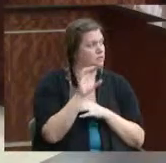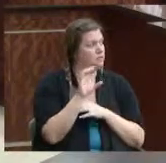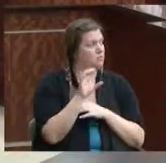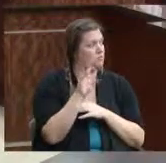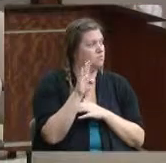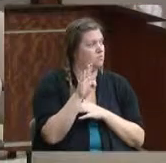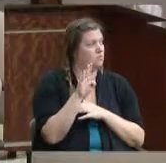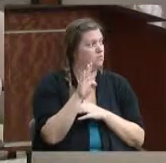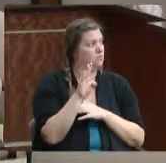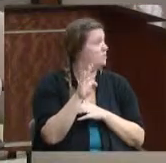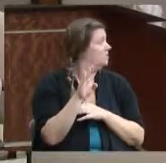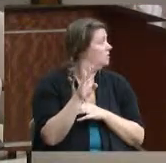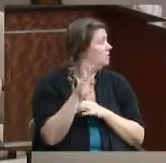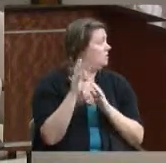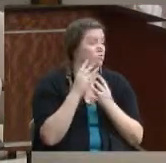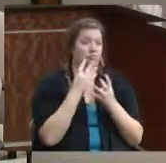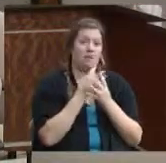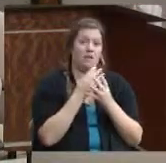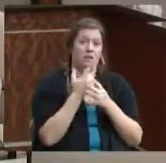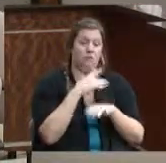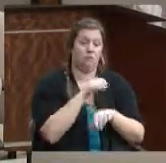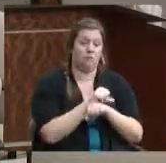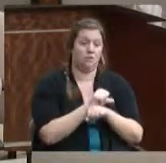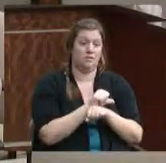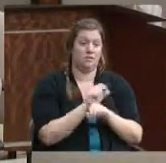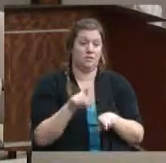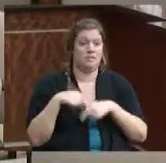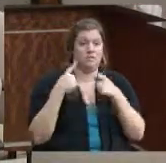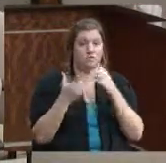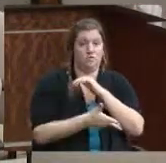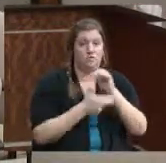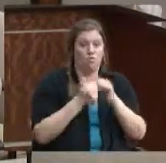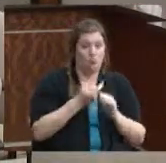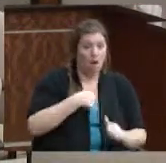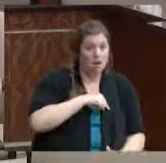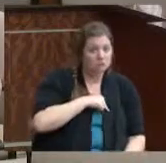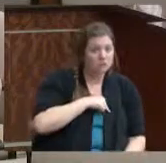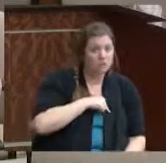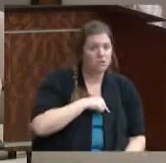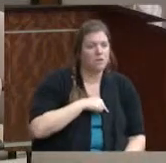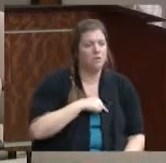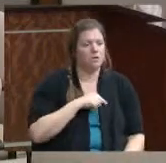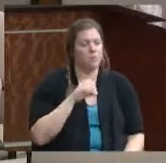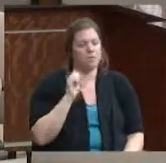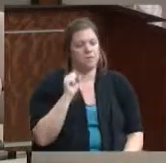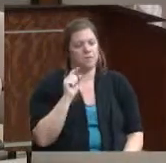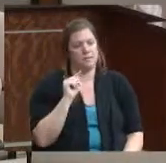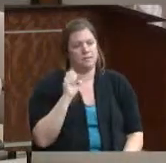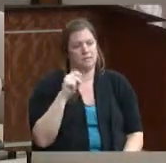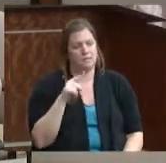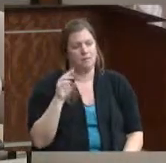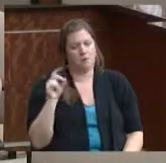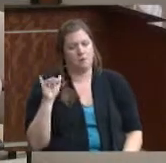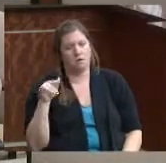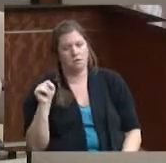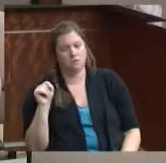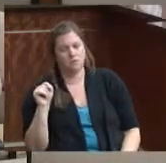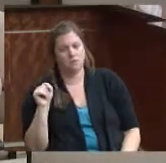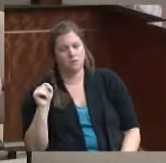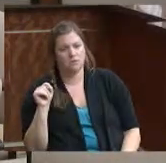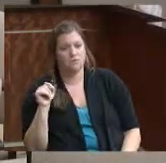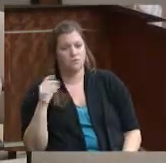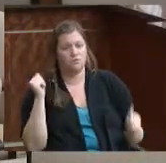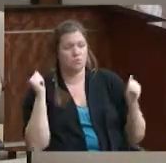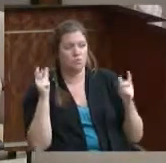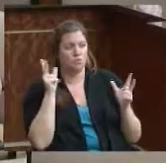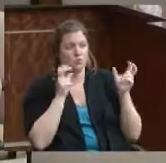Correction Facility, because he got arrested since he stole from us, but put on a stat docket. And so, you know, for all